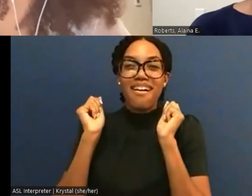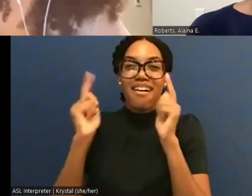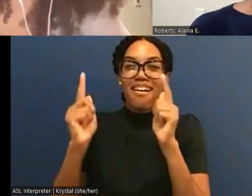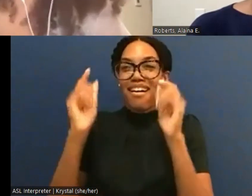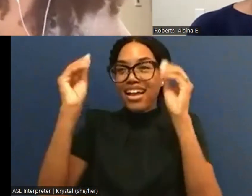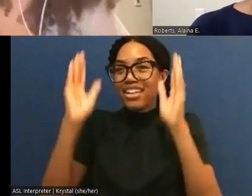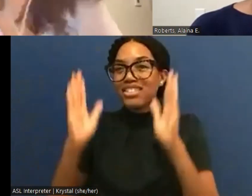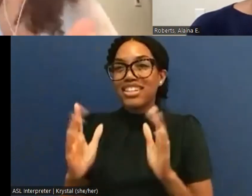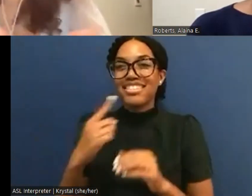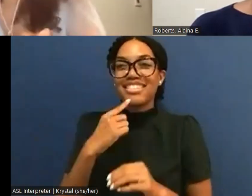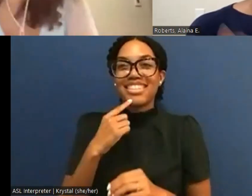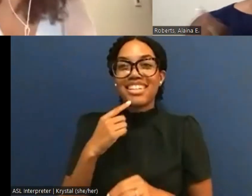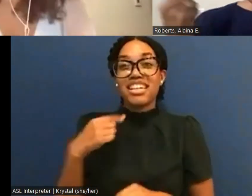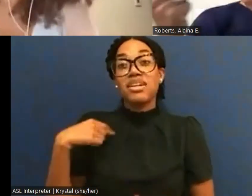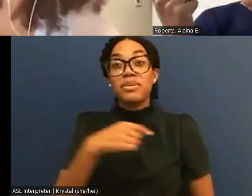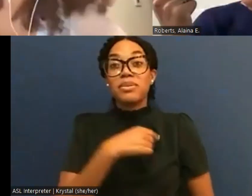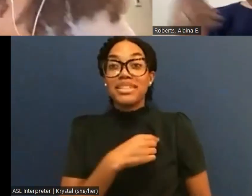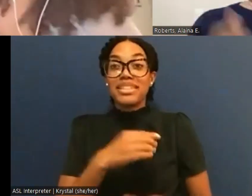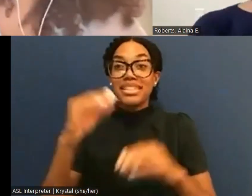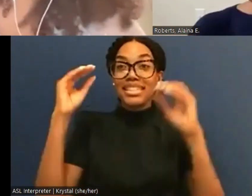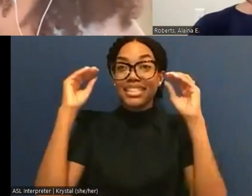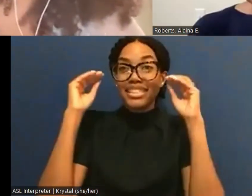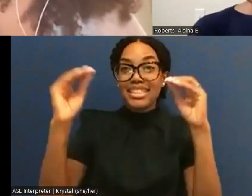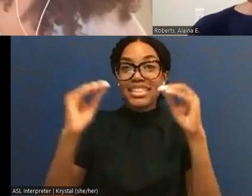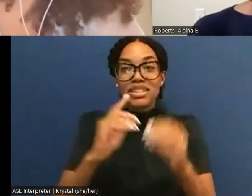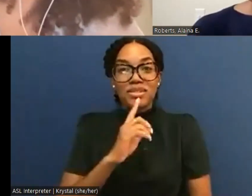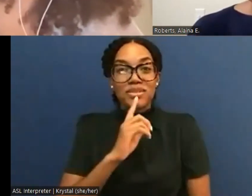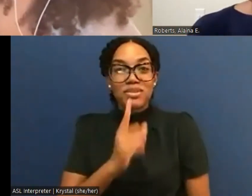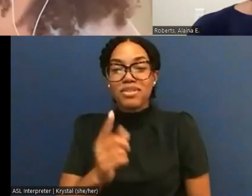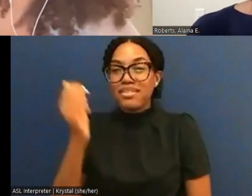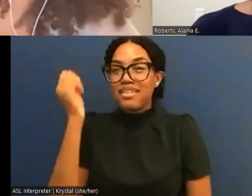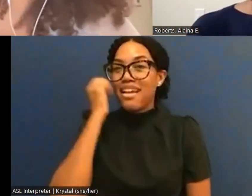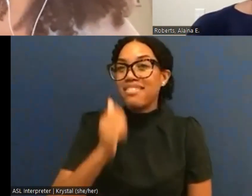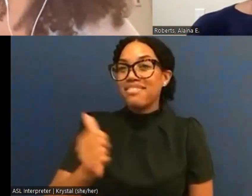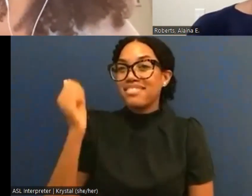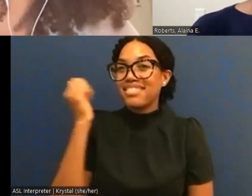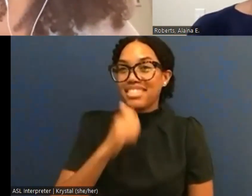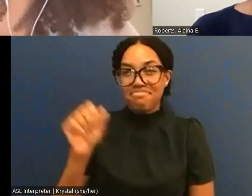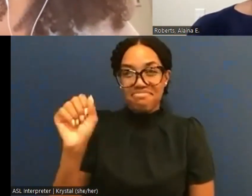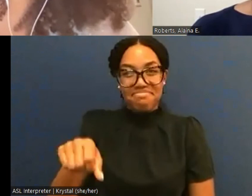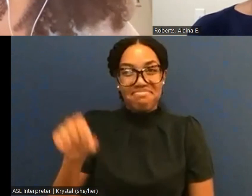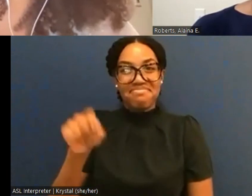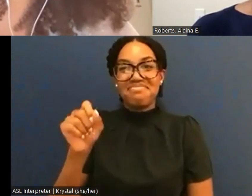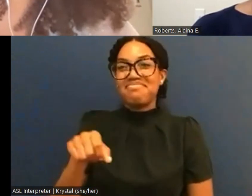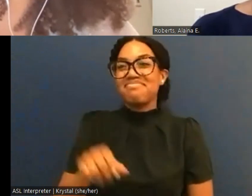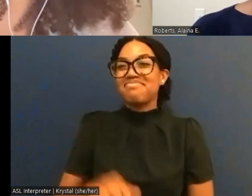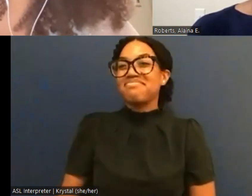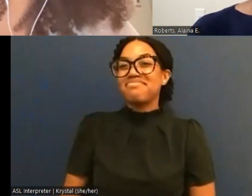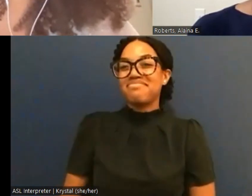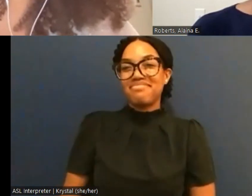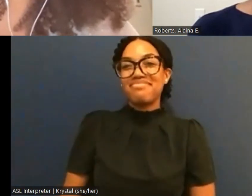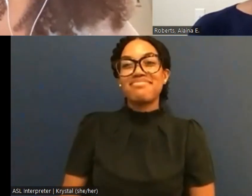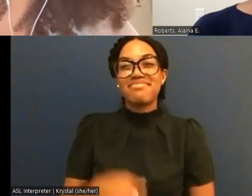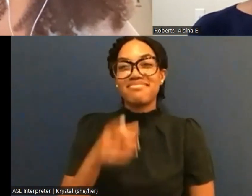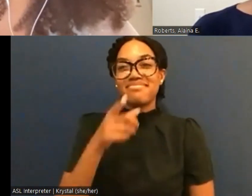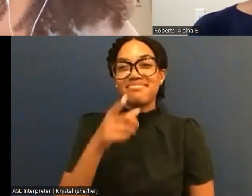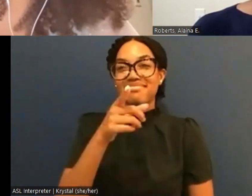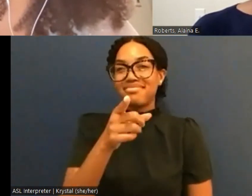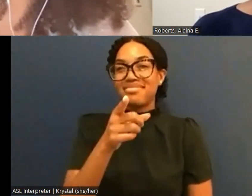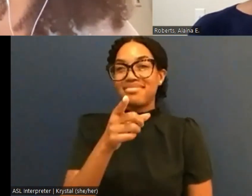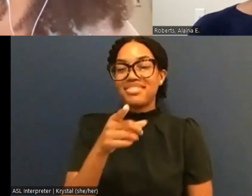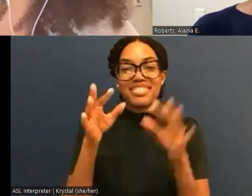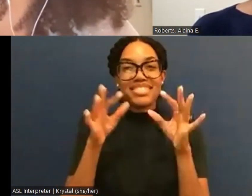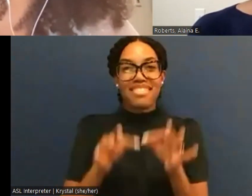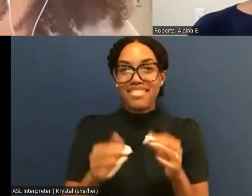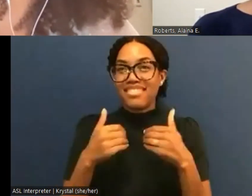educators that are like, we teach the truth all day, every day. So you are certainly in good company. And I know